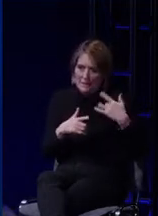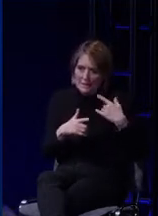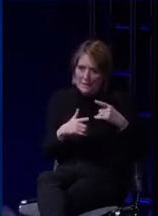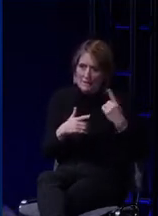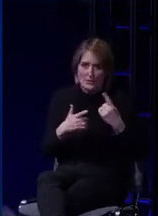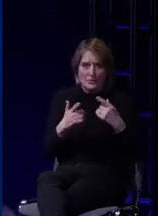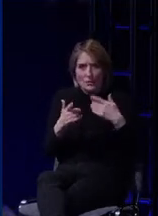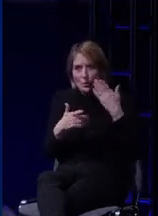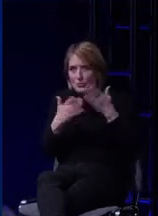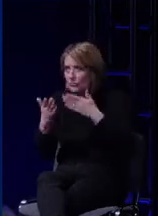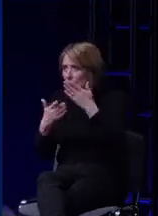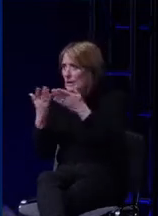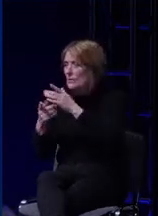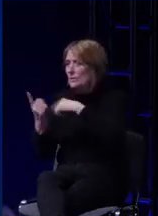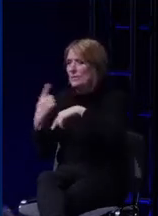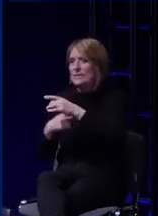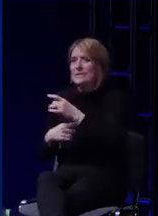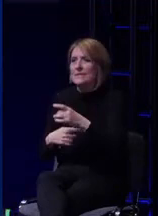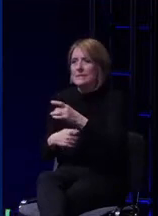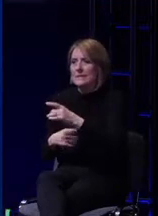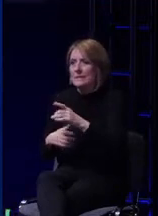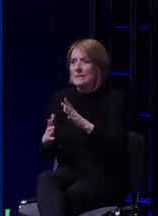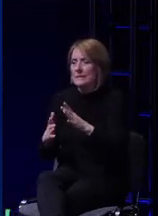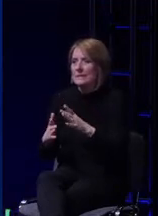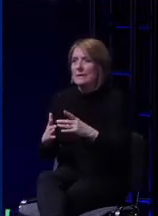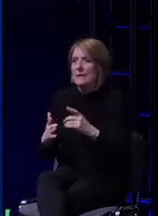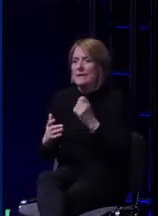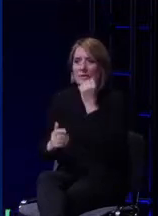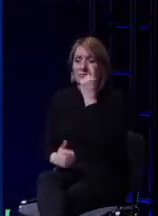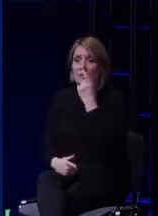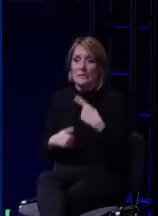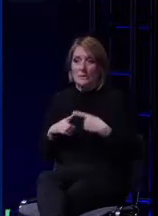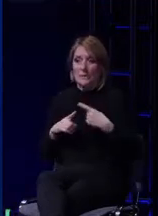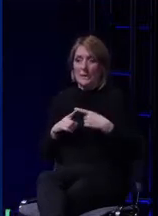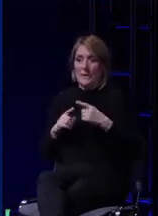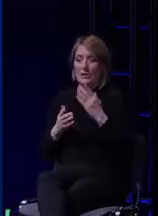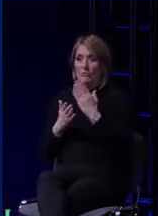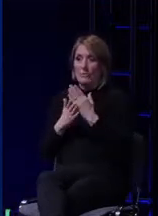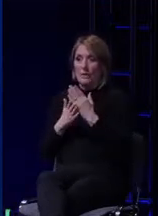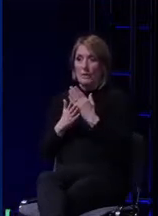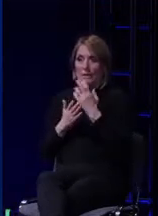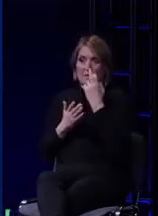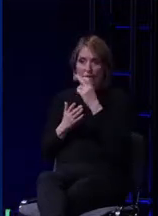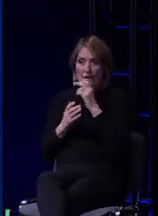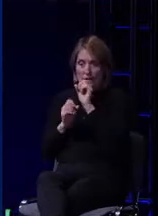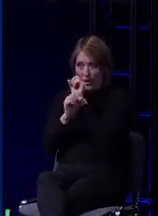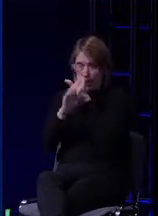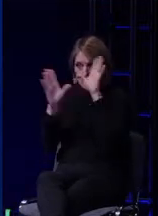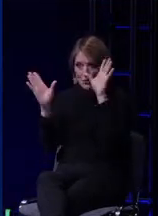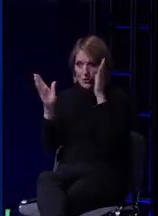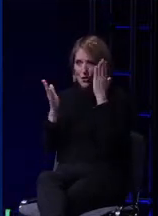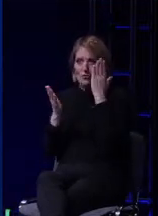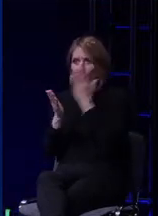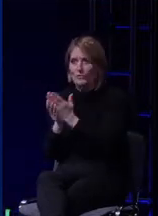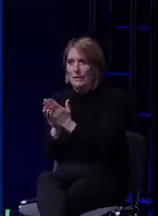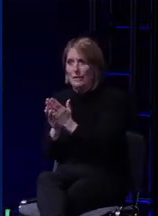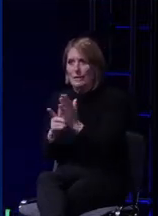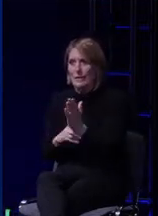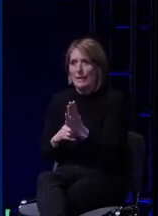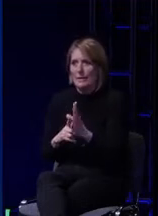the city. And then you realize quite quickly that it's illusionary, you know, it's not a real LA.